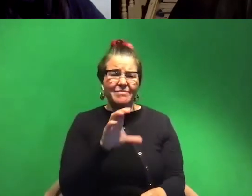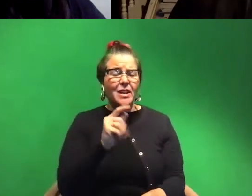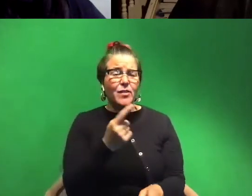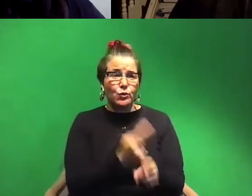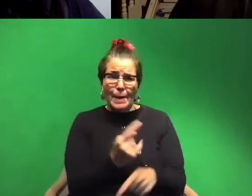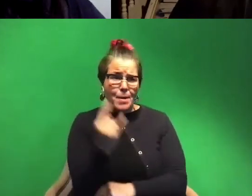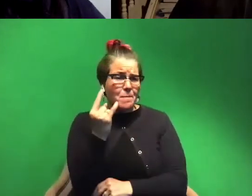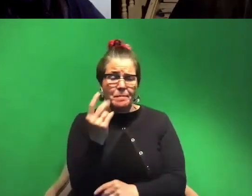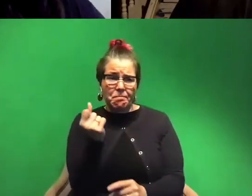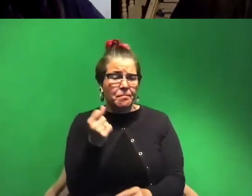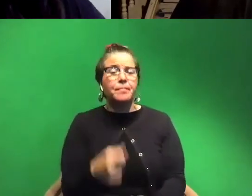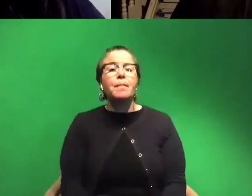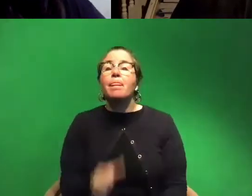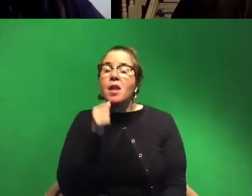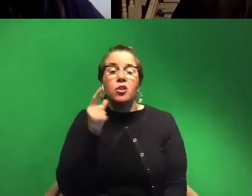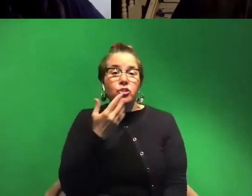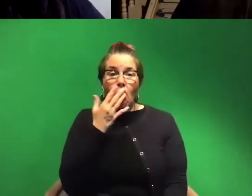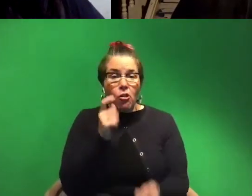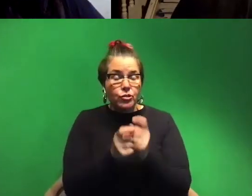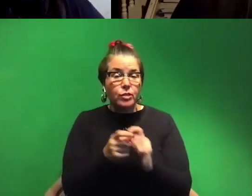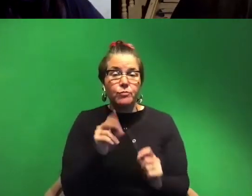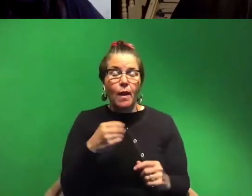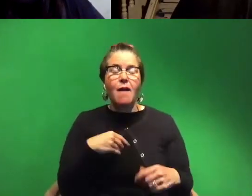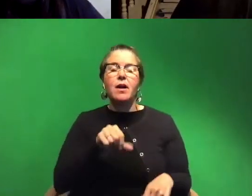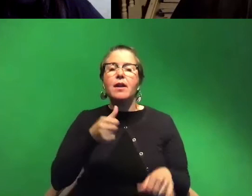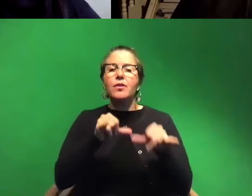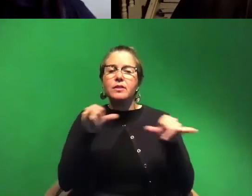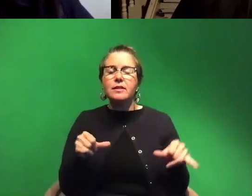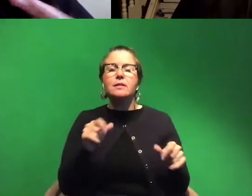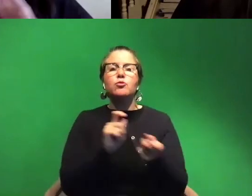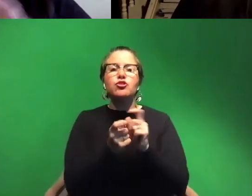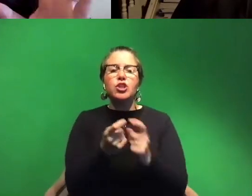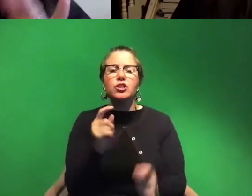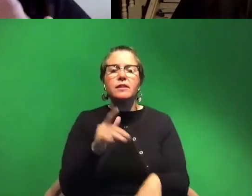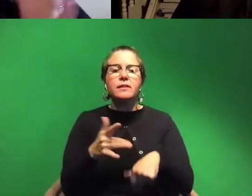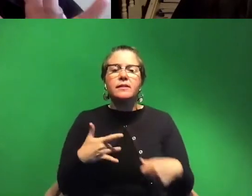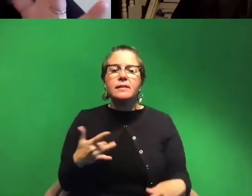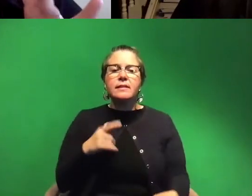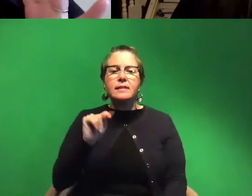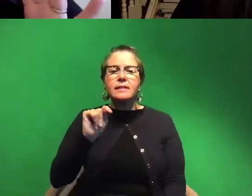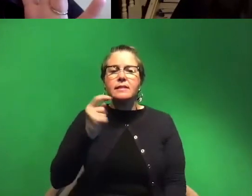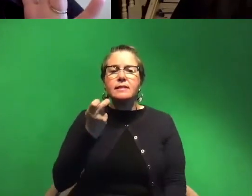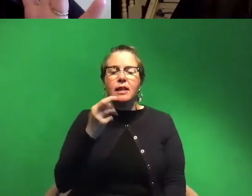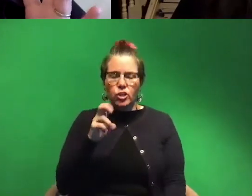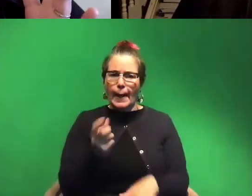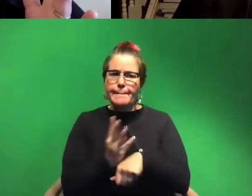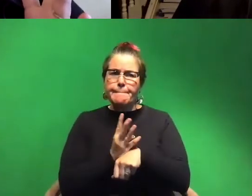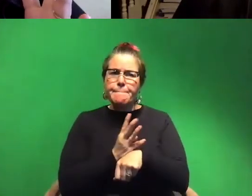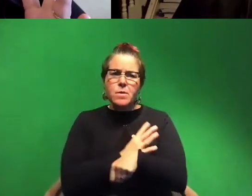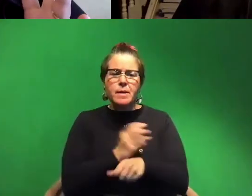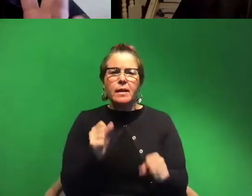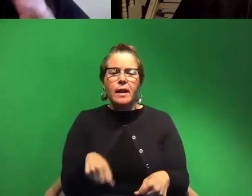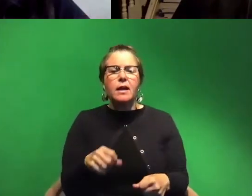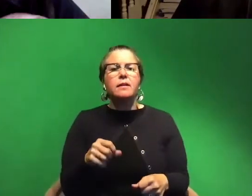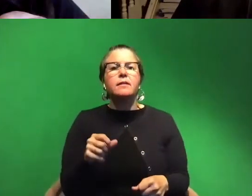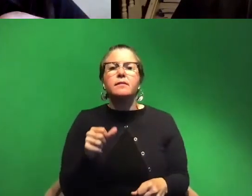thing, they don't just change their color, they've got a whole nother system to change the texture. So they can get really, really spiky, and they can